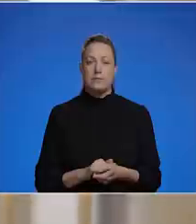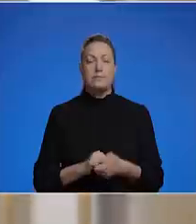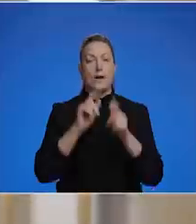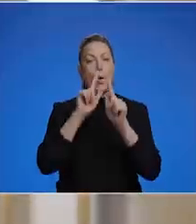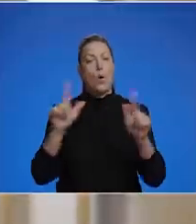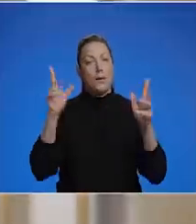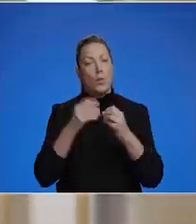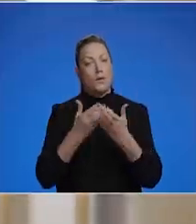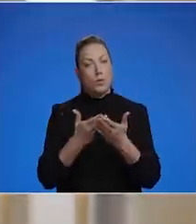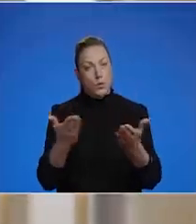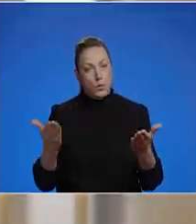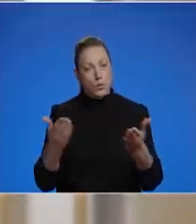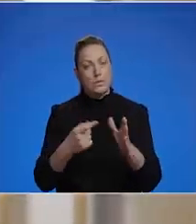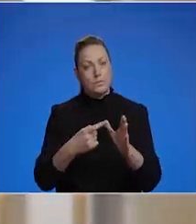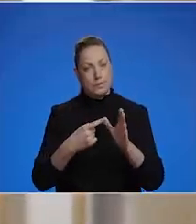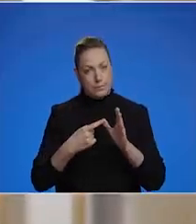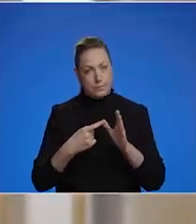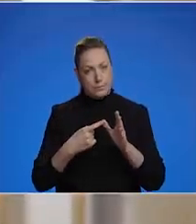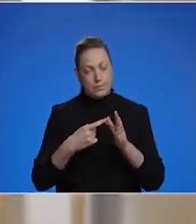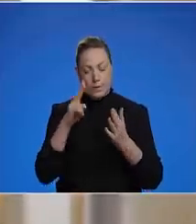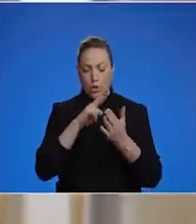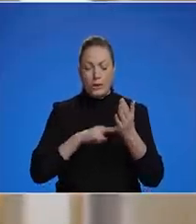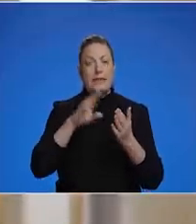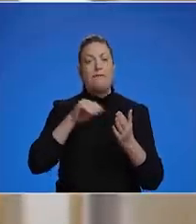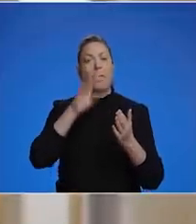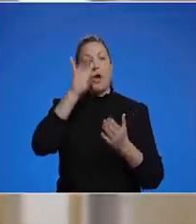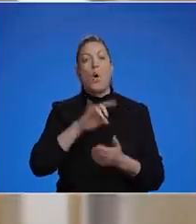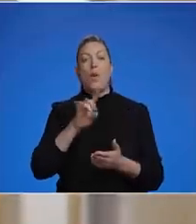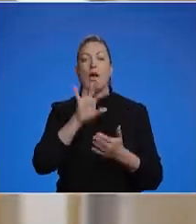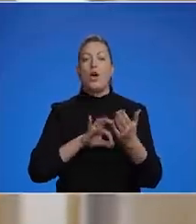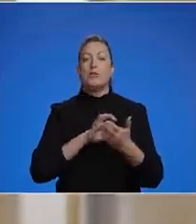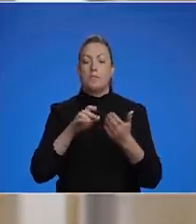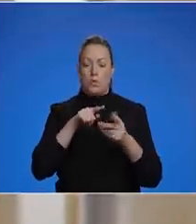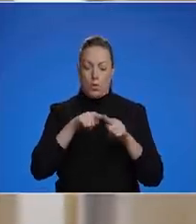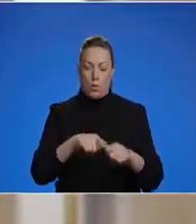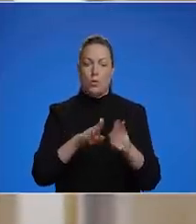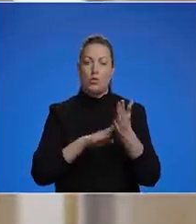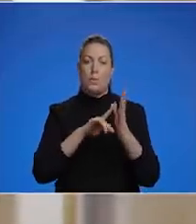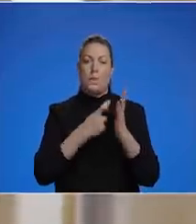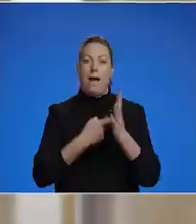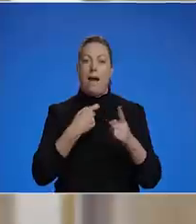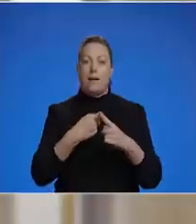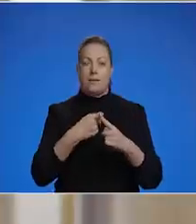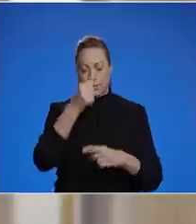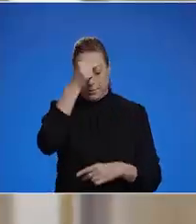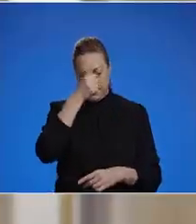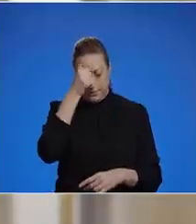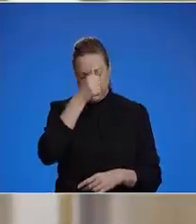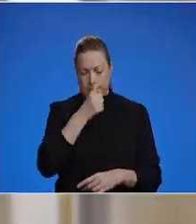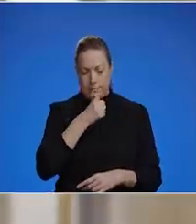The Lord be with you. And with your spirit. A reading from the Holy Gospel according to Mark. Glory to you, O